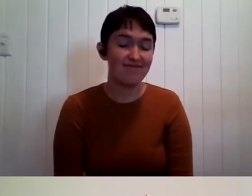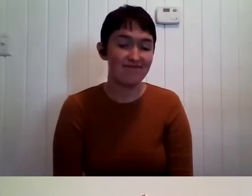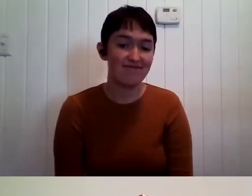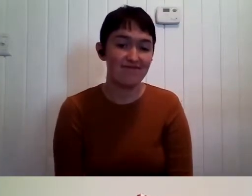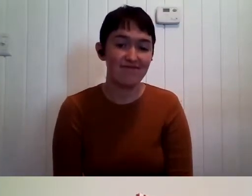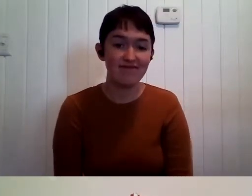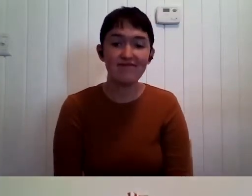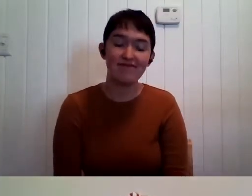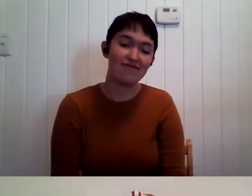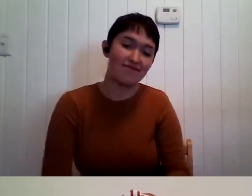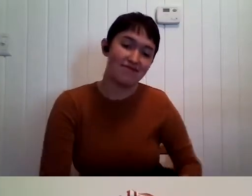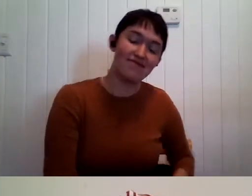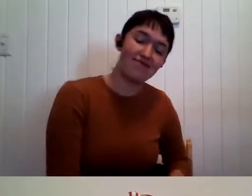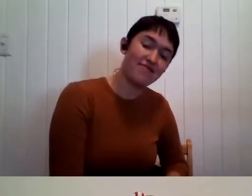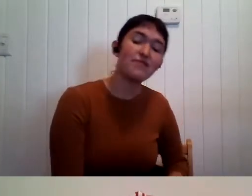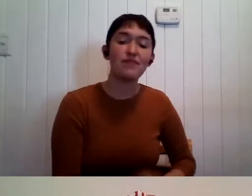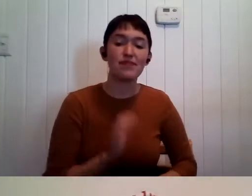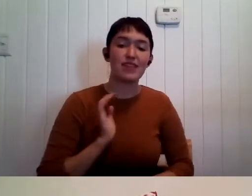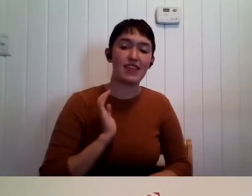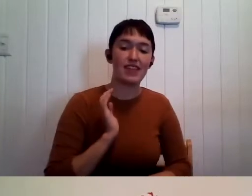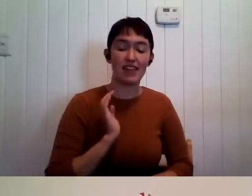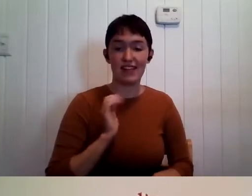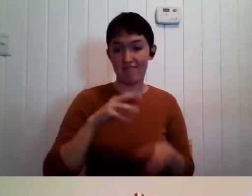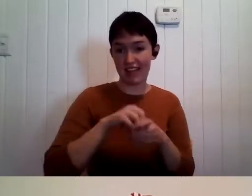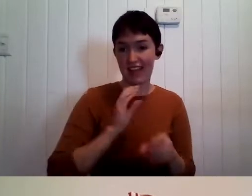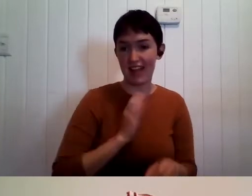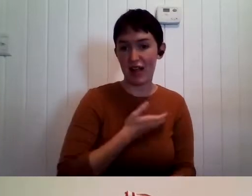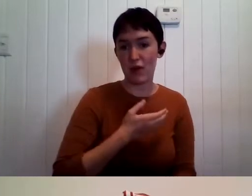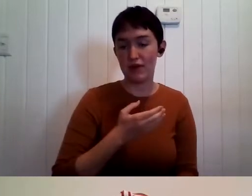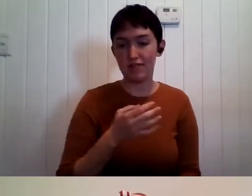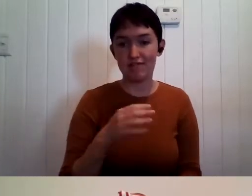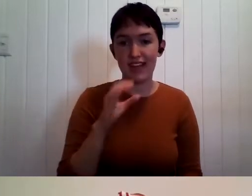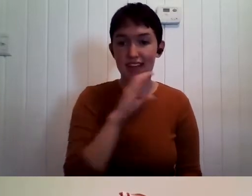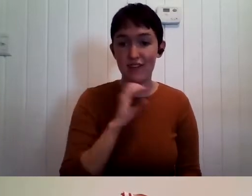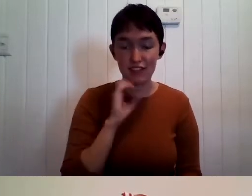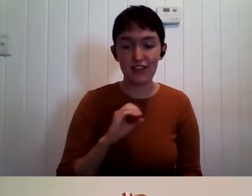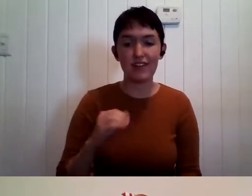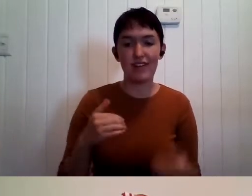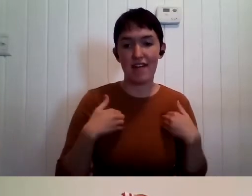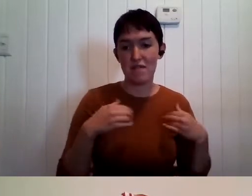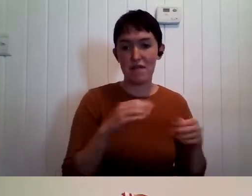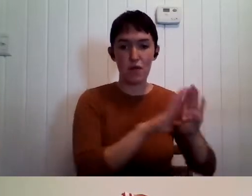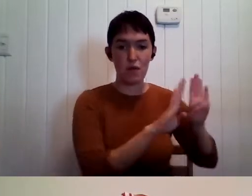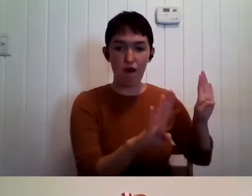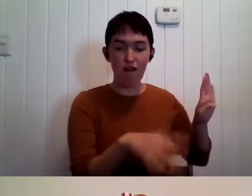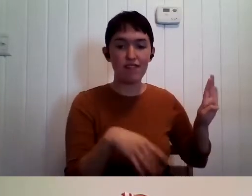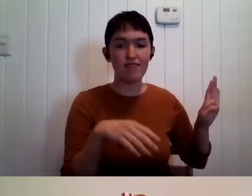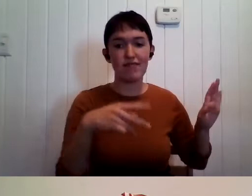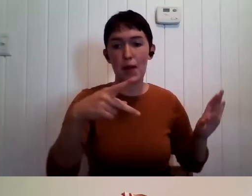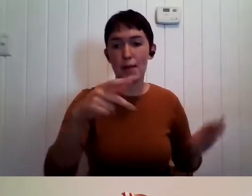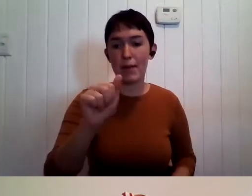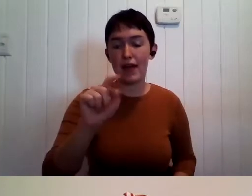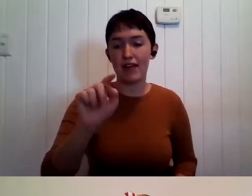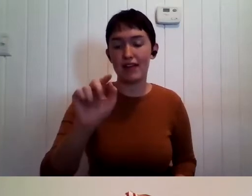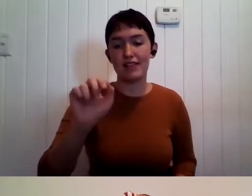So in our in our lunchroom, our cafeteria, we have this huge wall of patents, which is basically